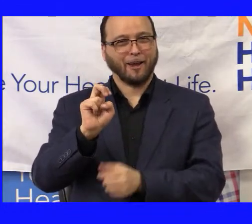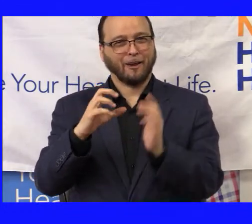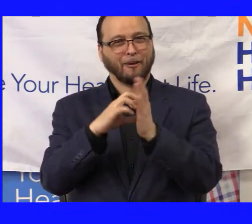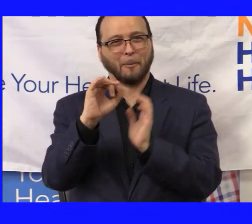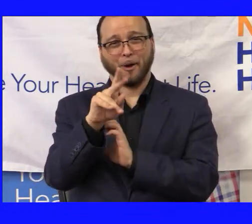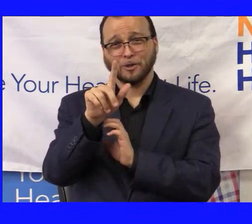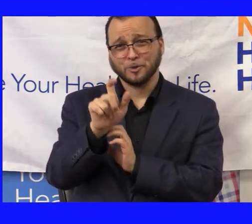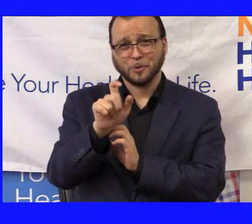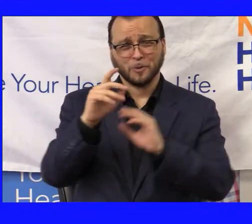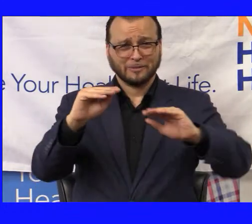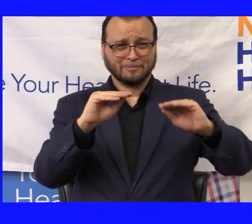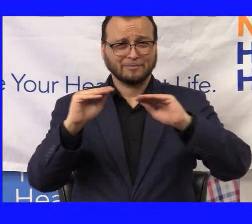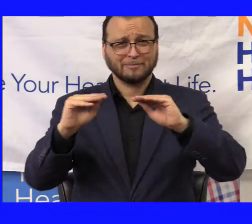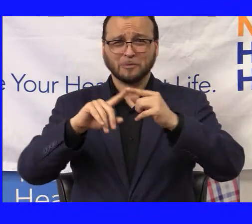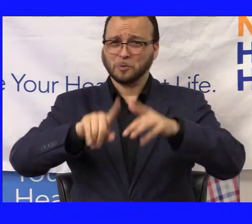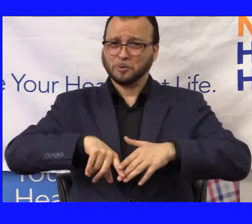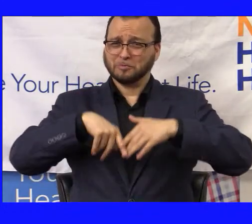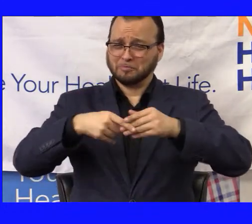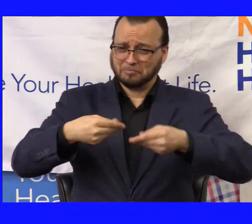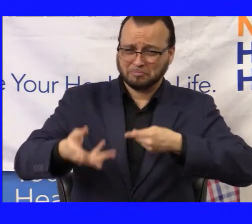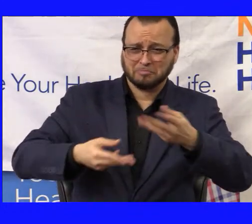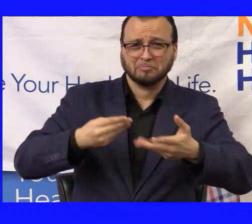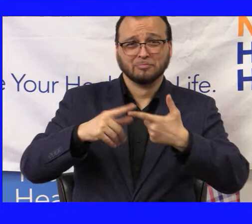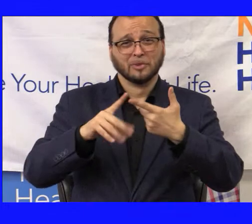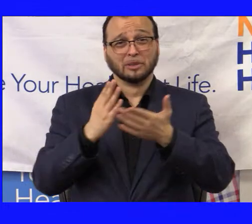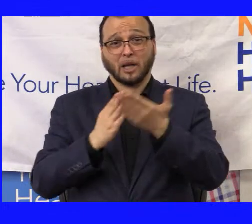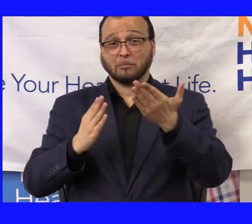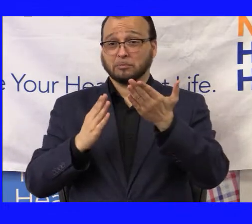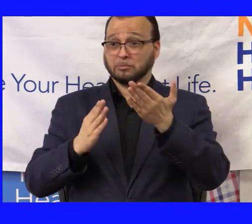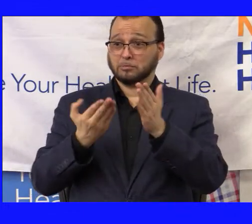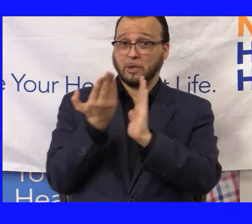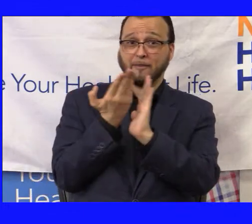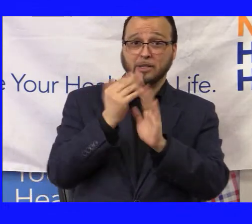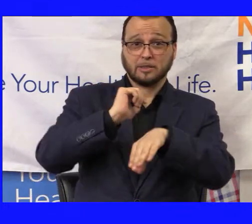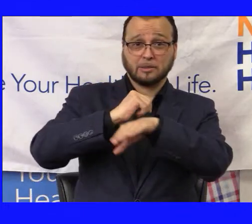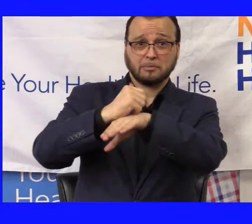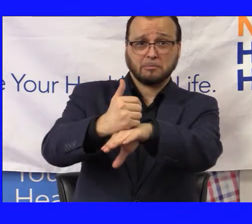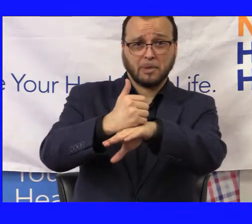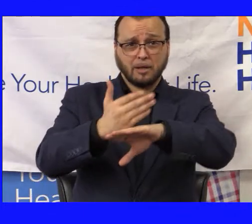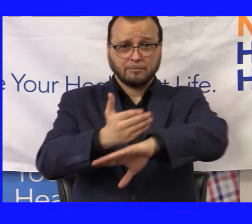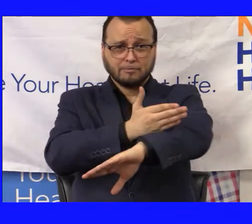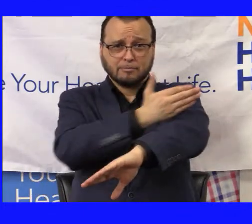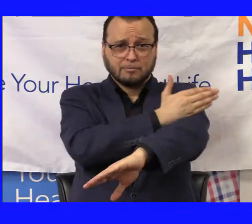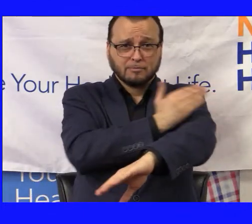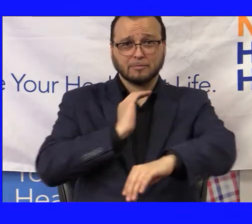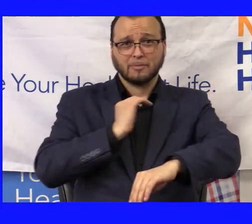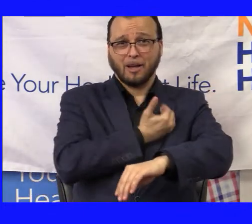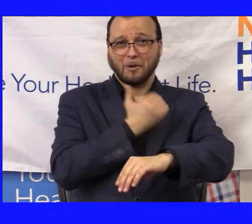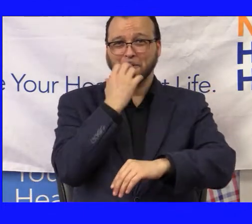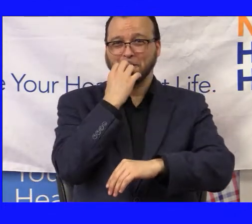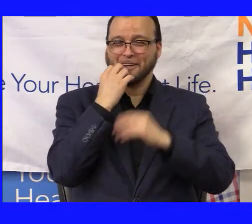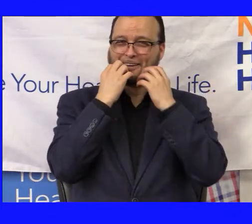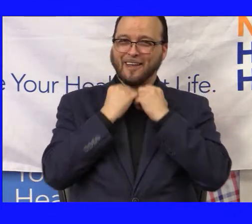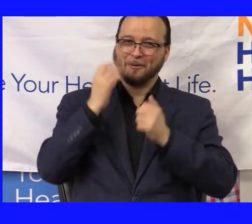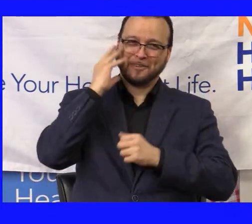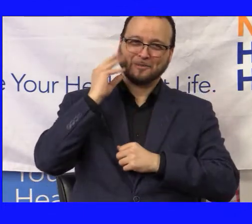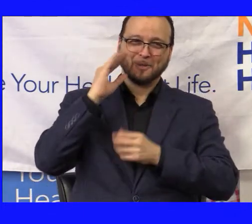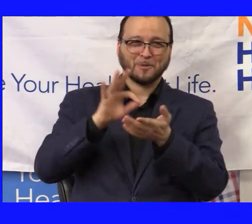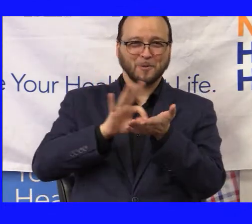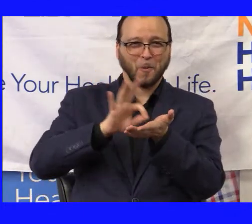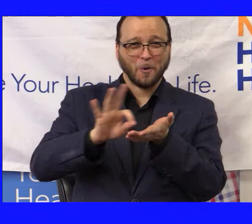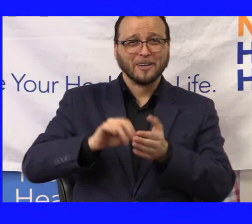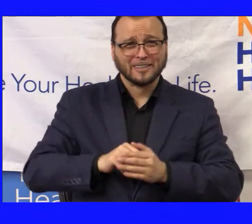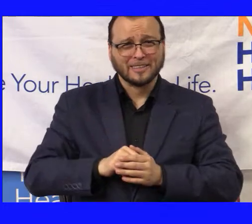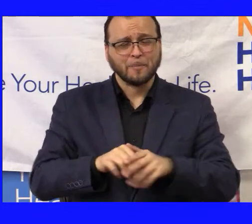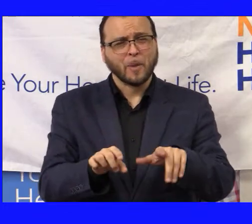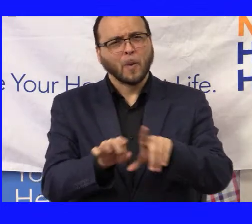rounding simulation this month, which is evidence-based to improve our care experience scores. We also have